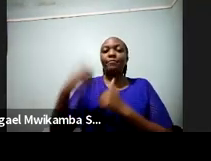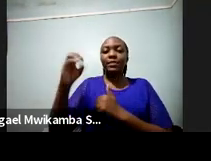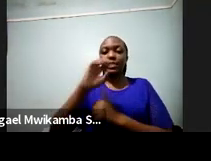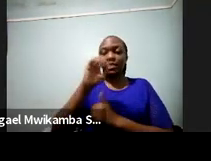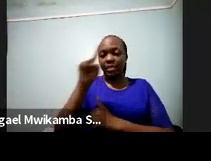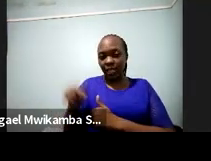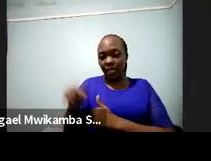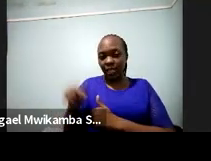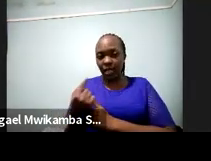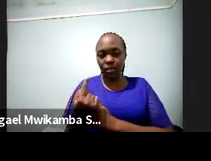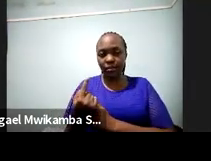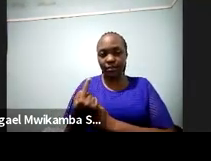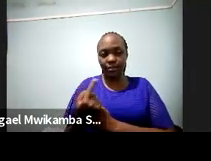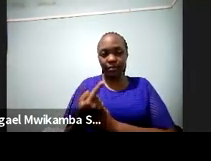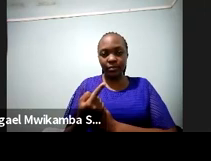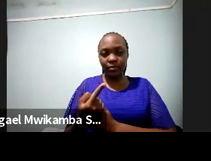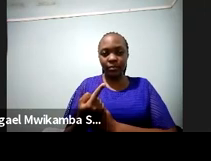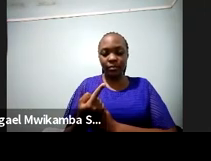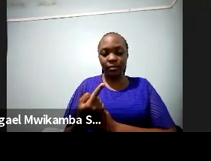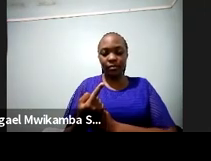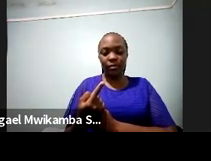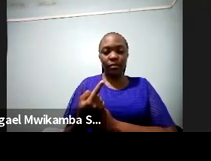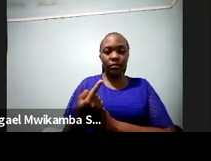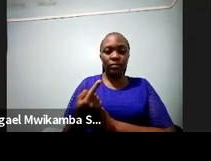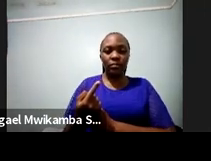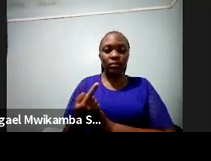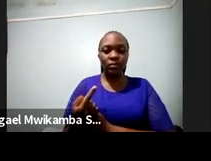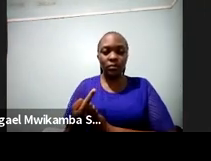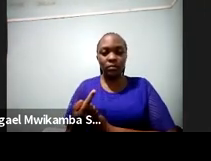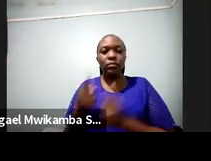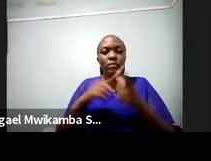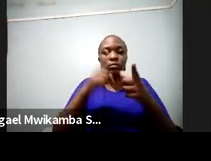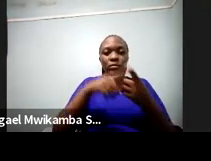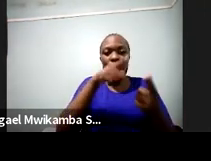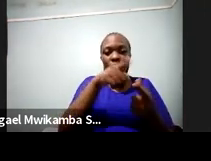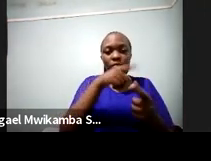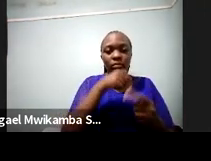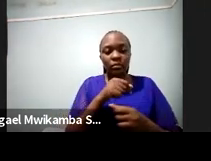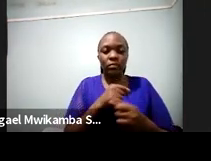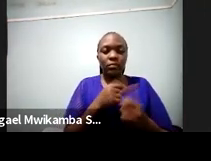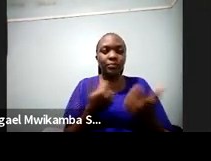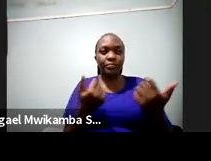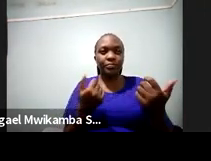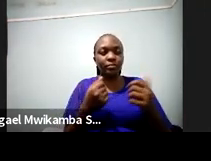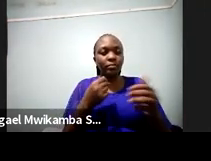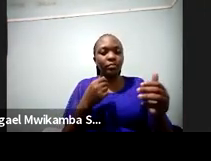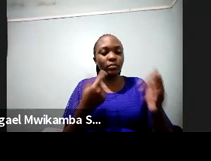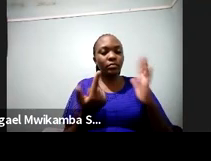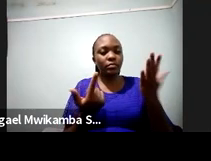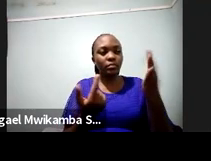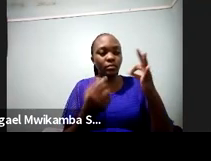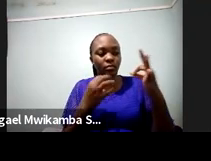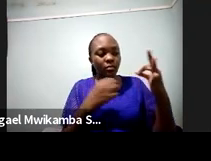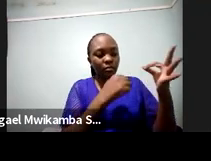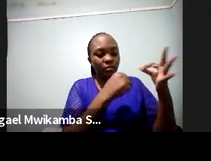6,000, then you can do 80% of 60,000. You will find an element of interest that has